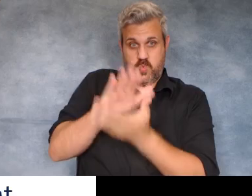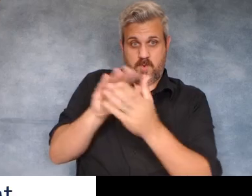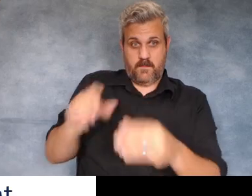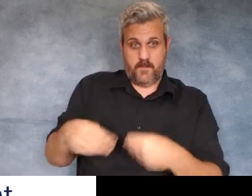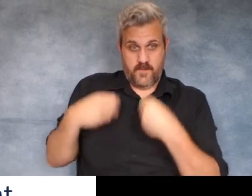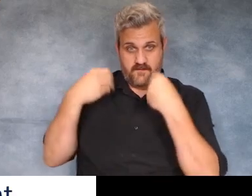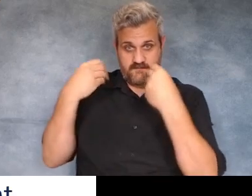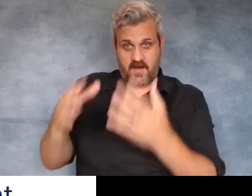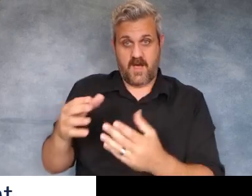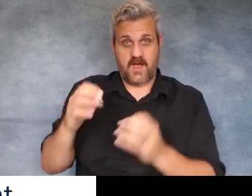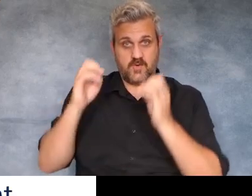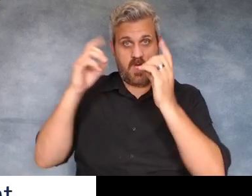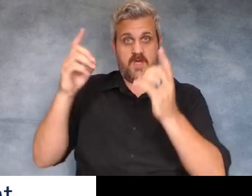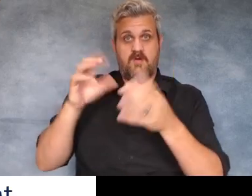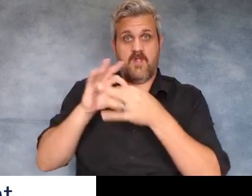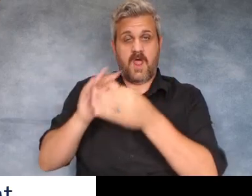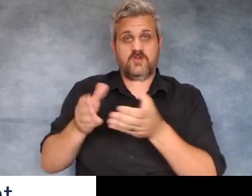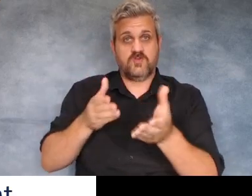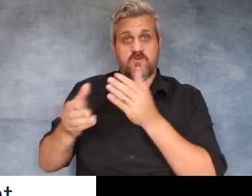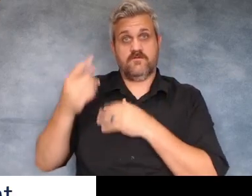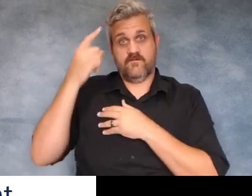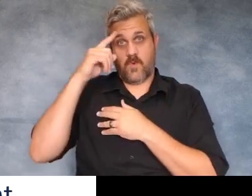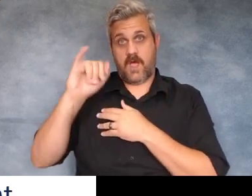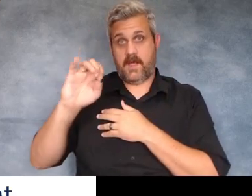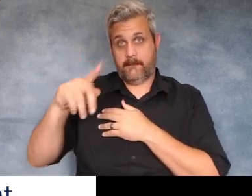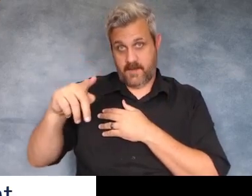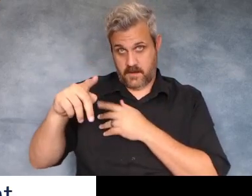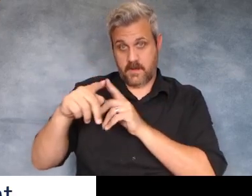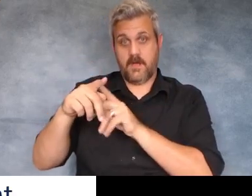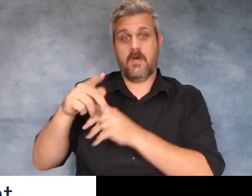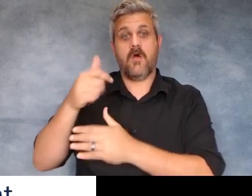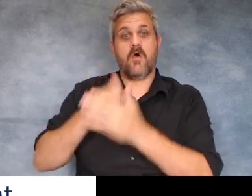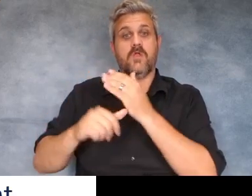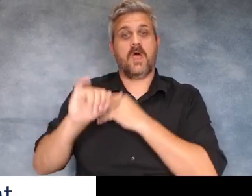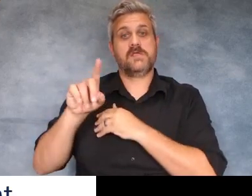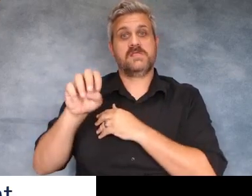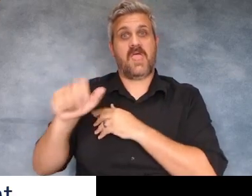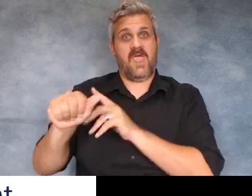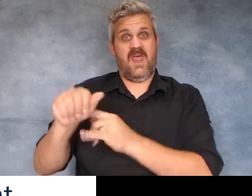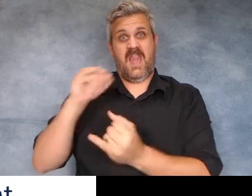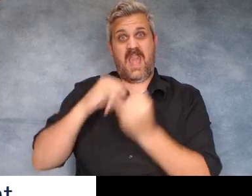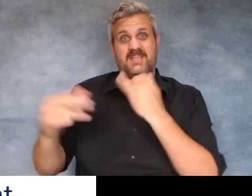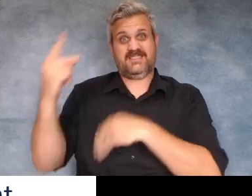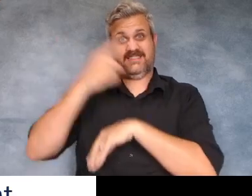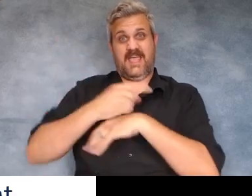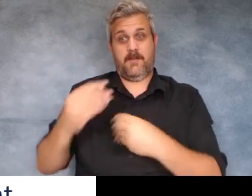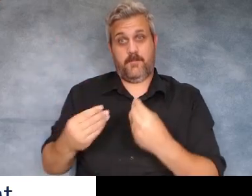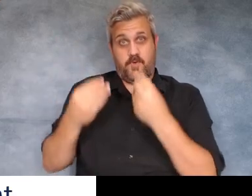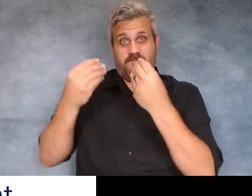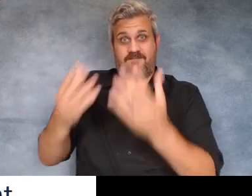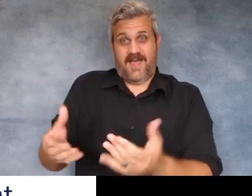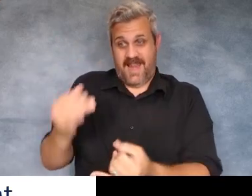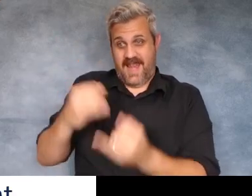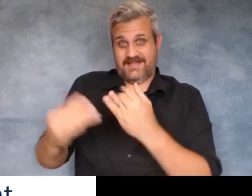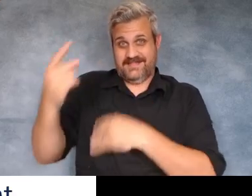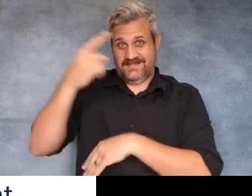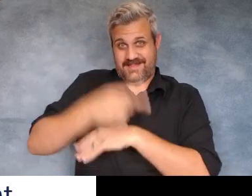related services to a student with an IEP under the IEDA is the day before the student's 21st